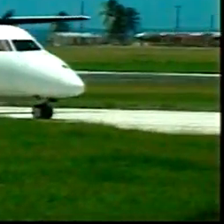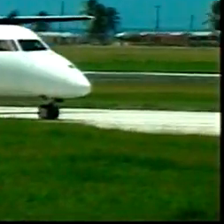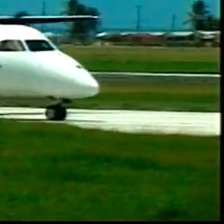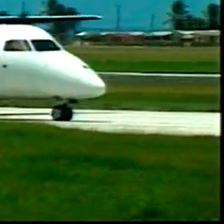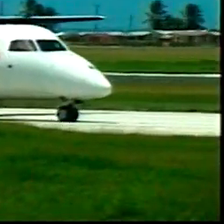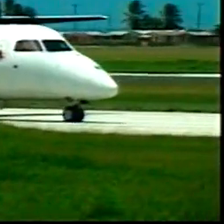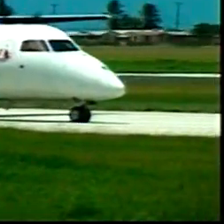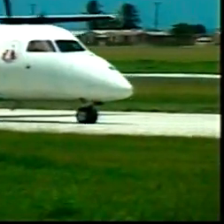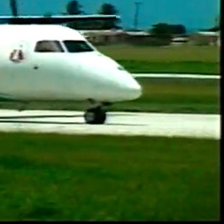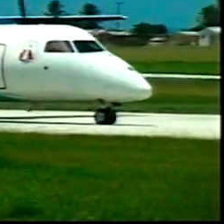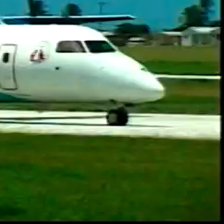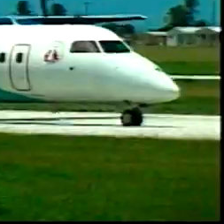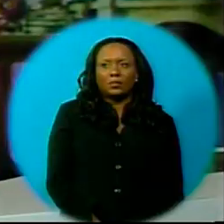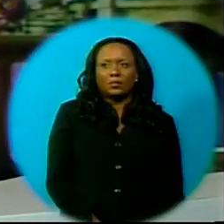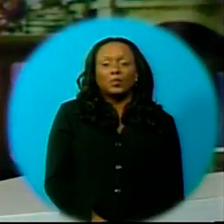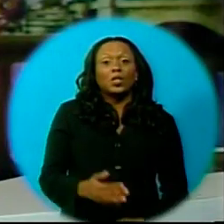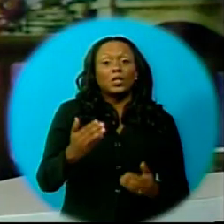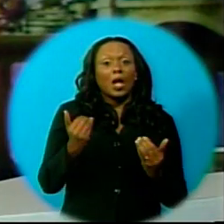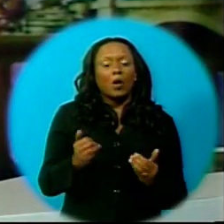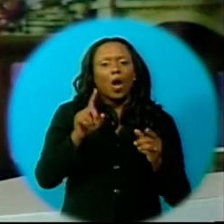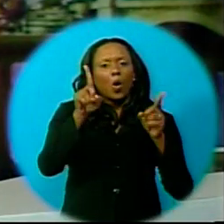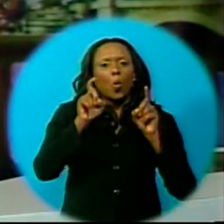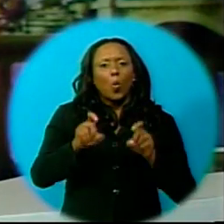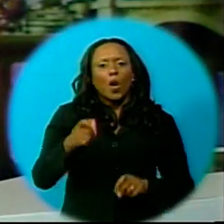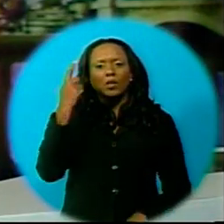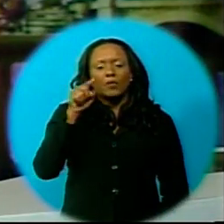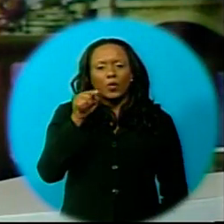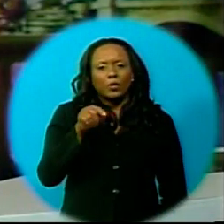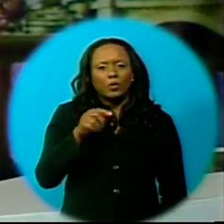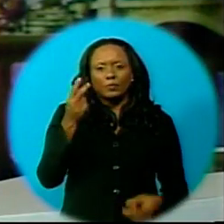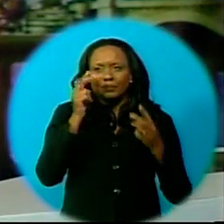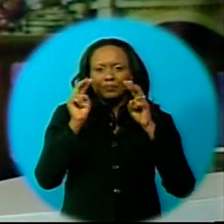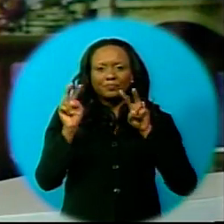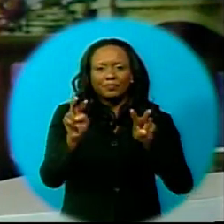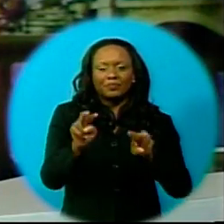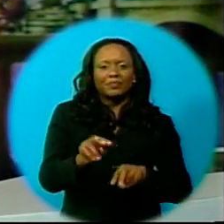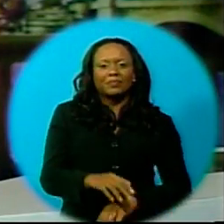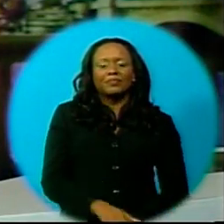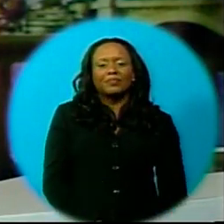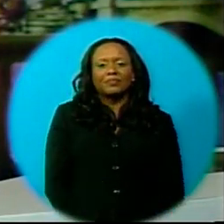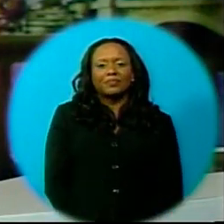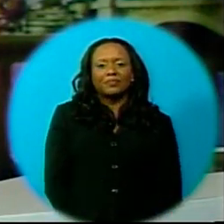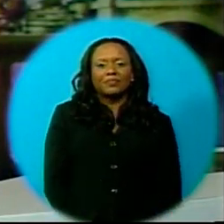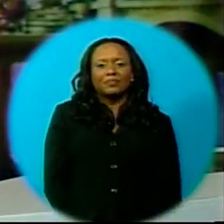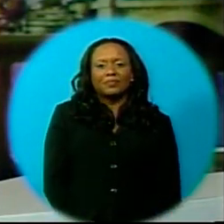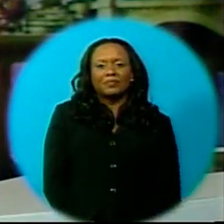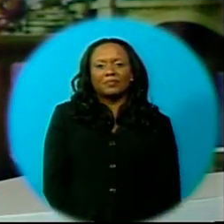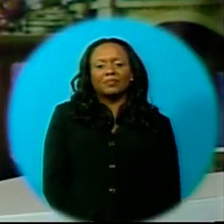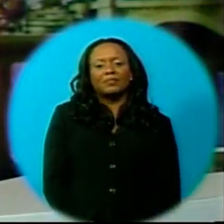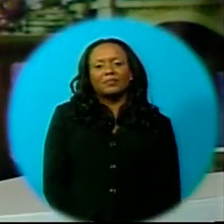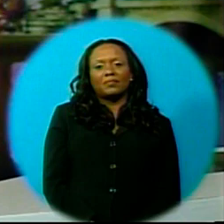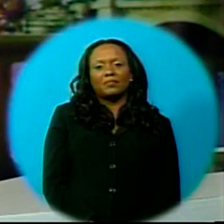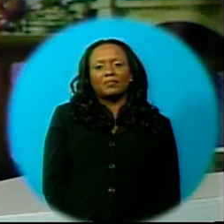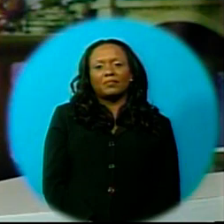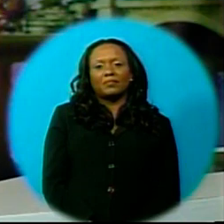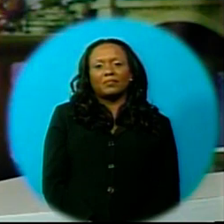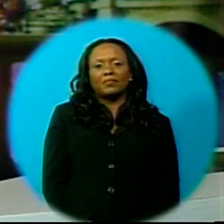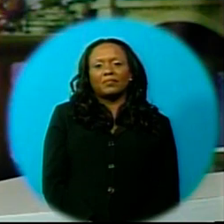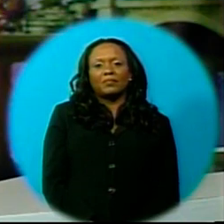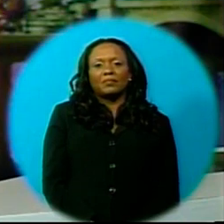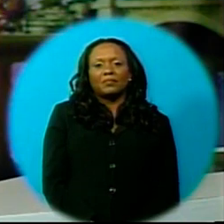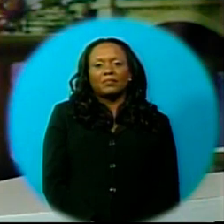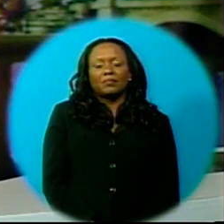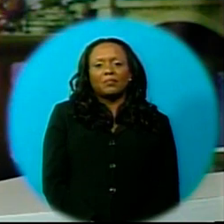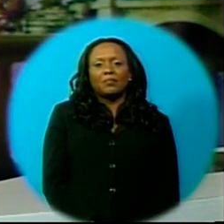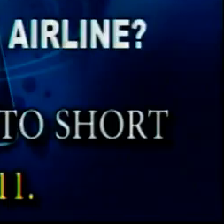Sean Farrell, CBC News. Thanks, Sean. Well, it's now time for your take, where we hear from you, and we